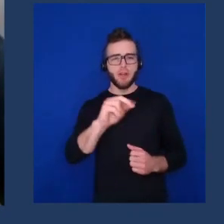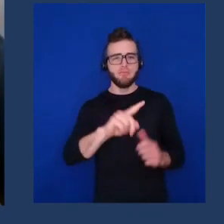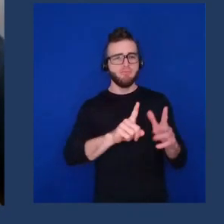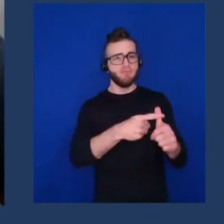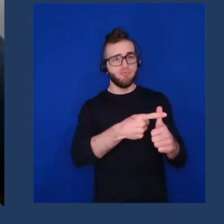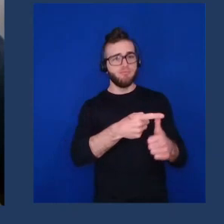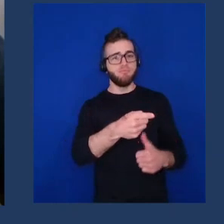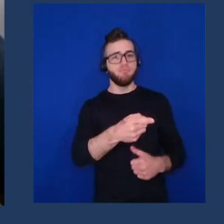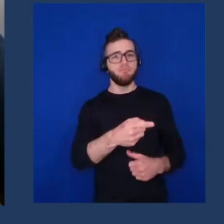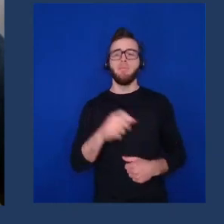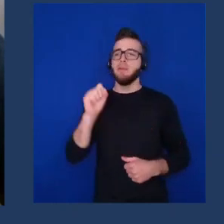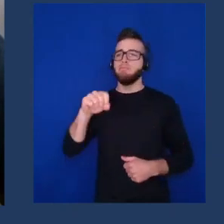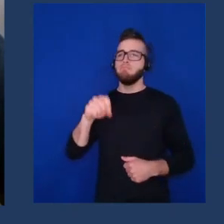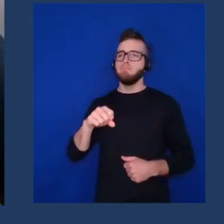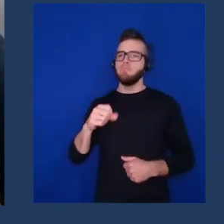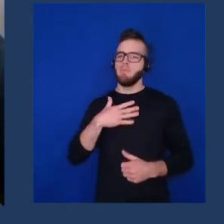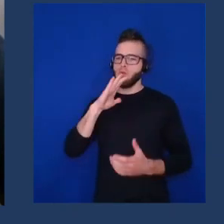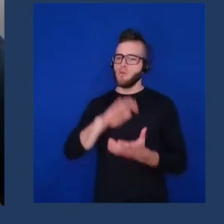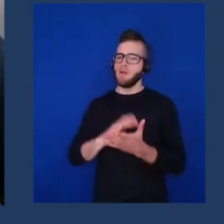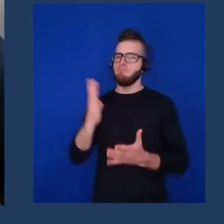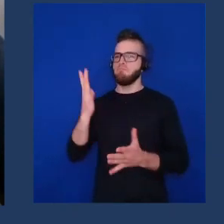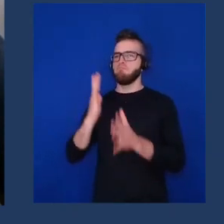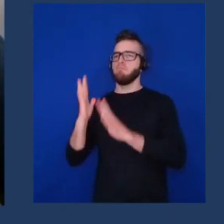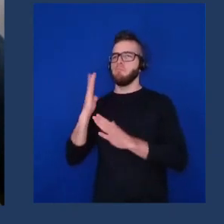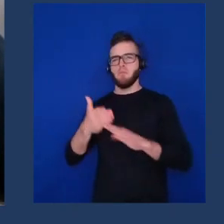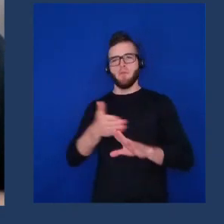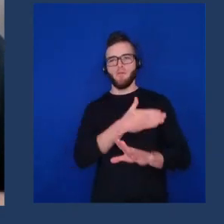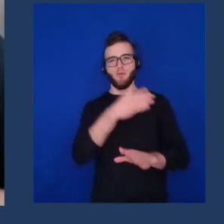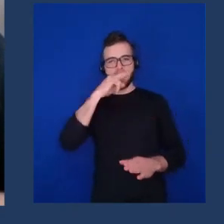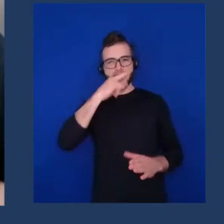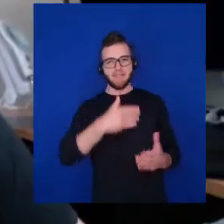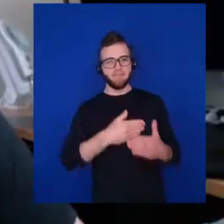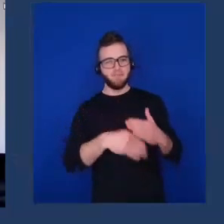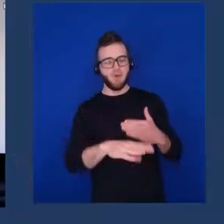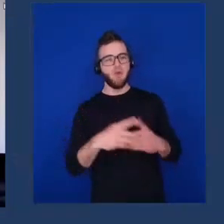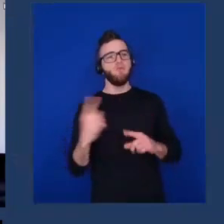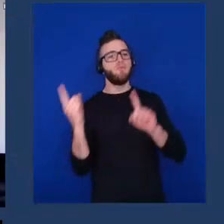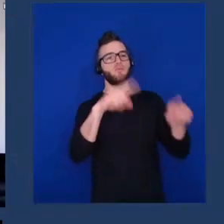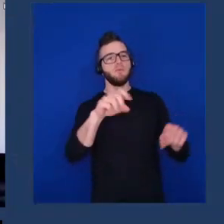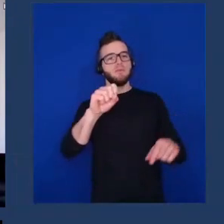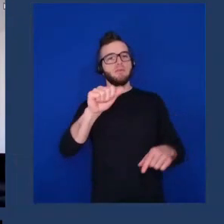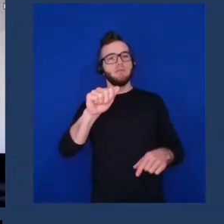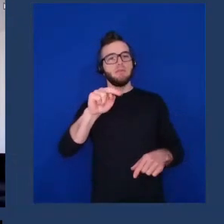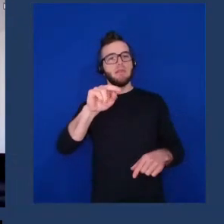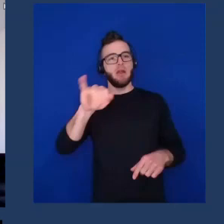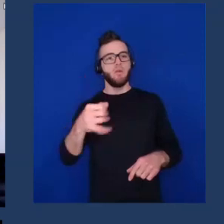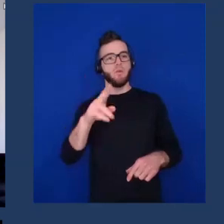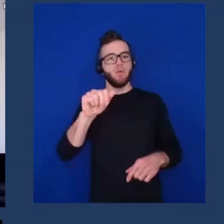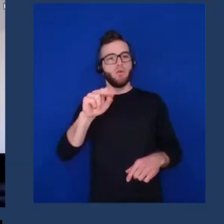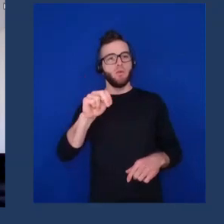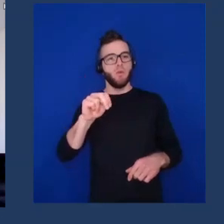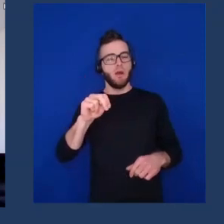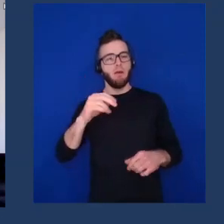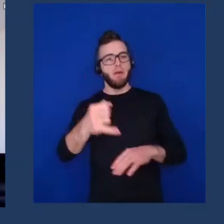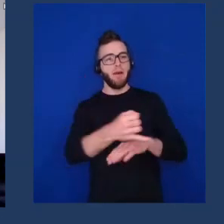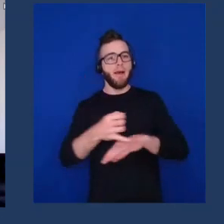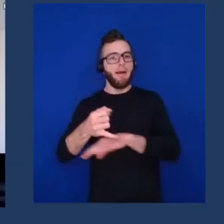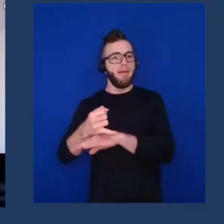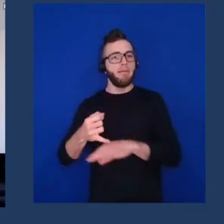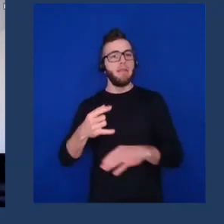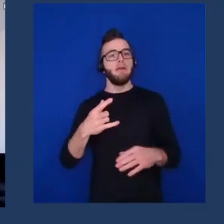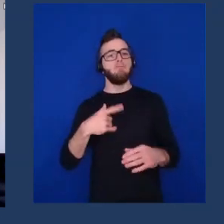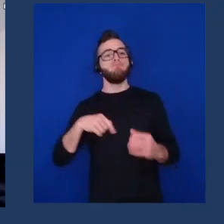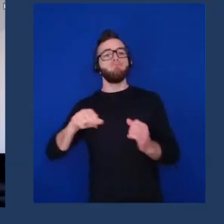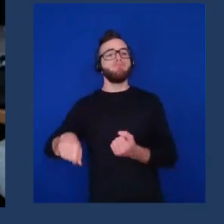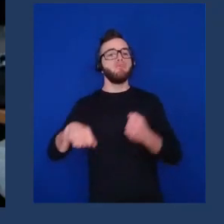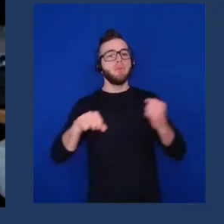the San Juan Islands and we did this like whale watching kayak adventure. We didn't end up seeing any whales, unfortunately, but we saw a lot of other cool wildlife. And so it